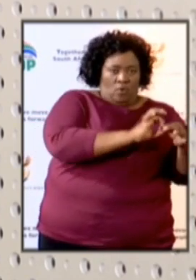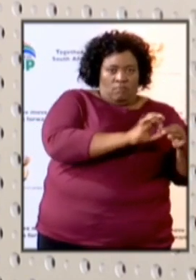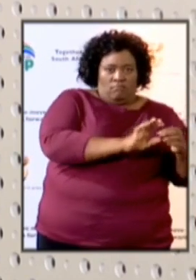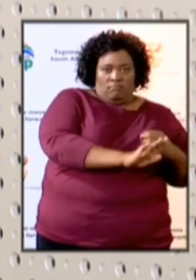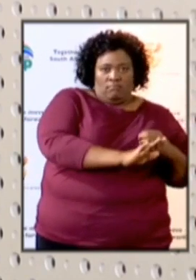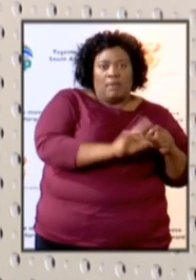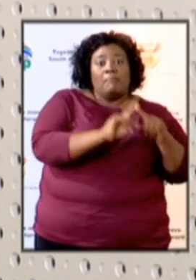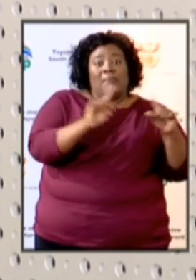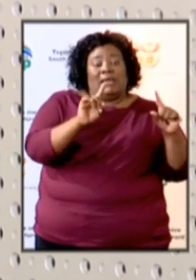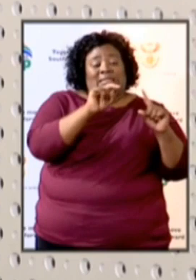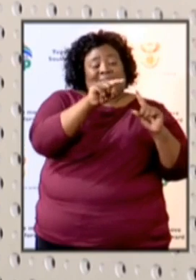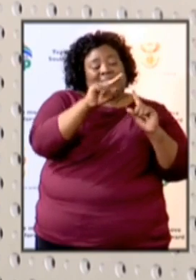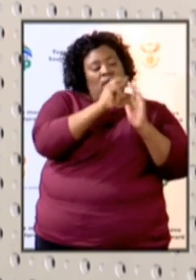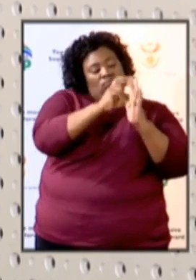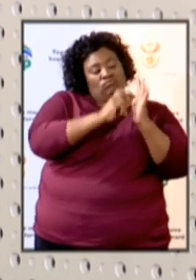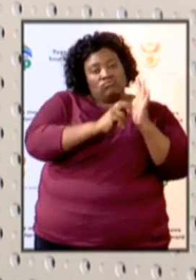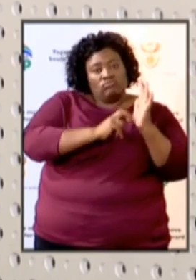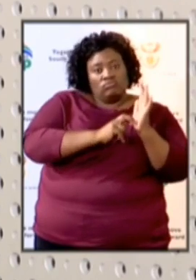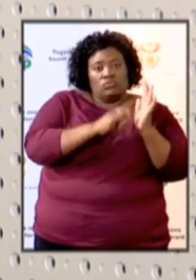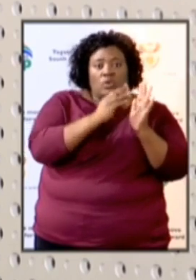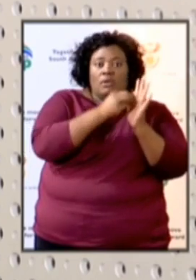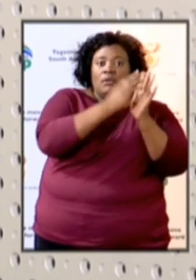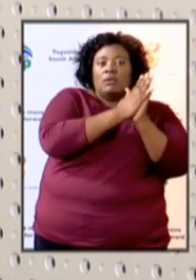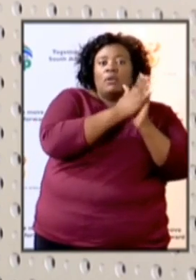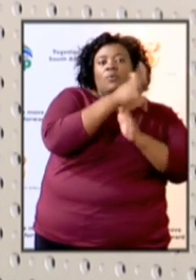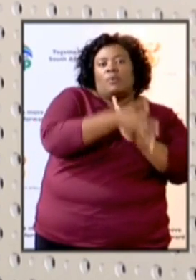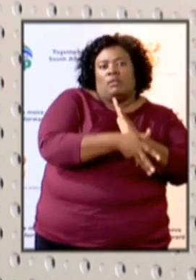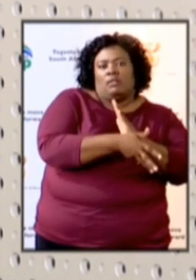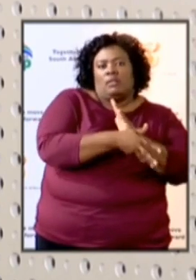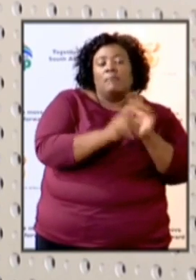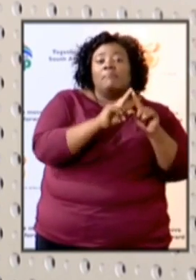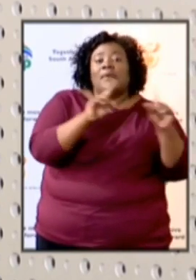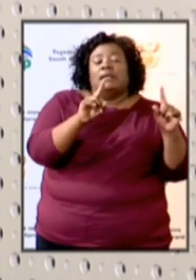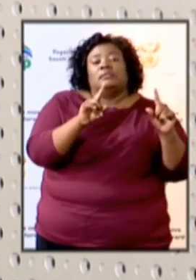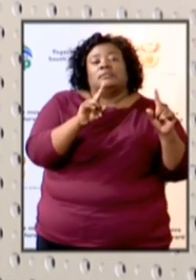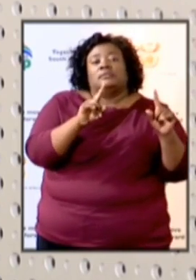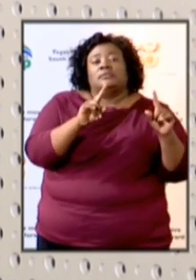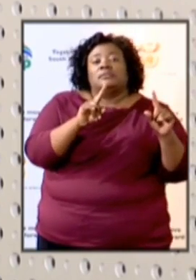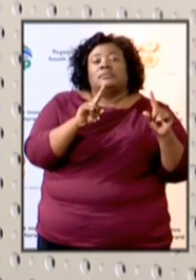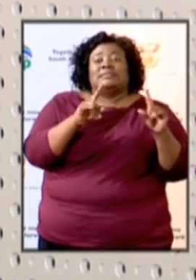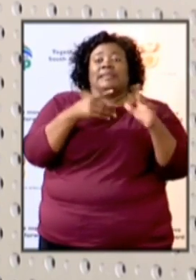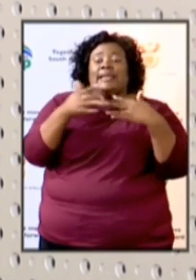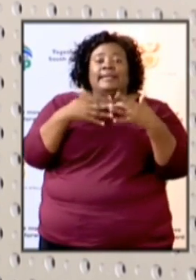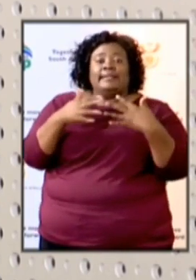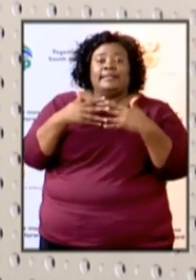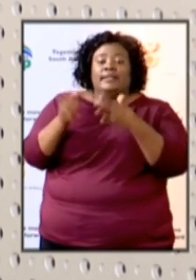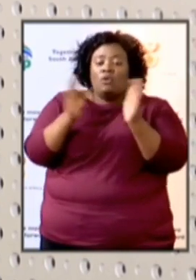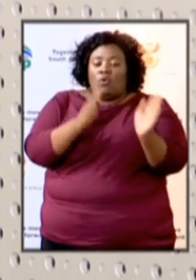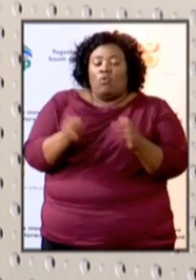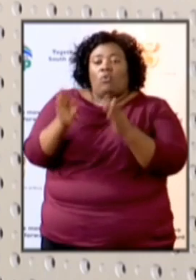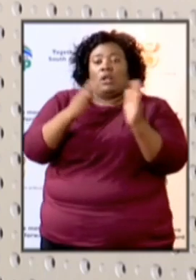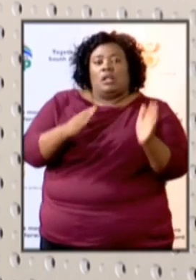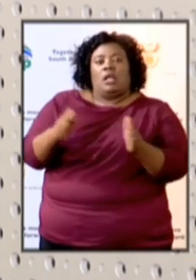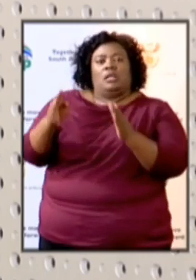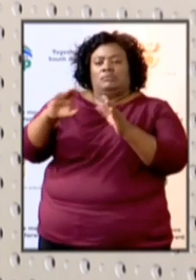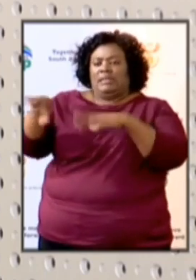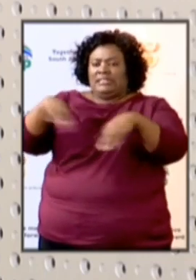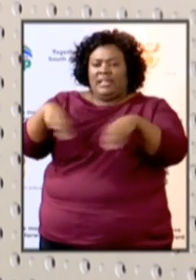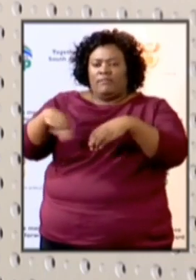the regulations and directions. But it will exclude any organized activity.